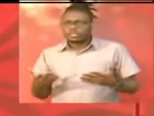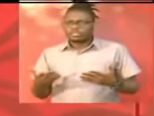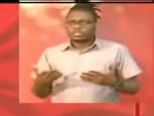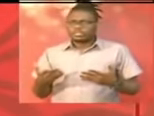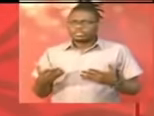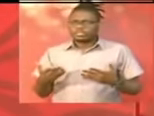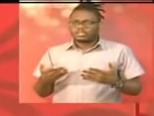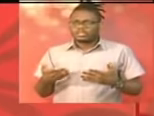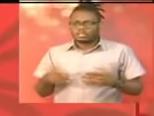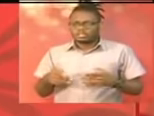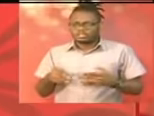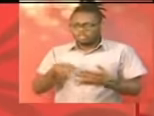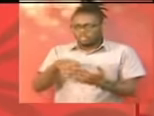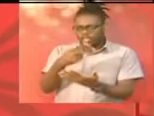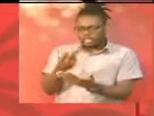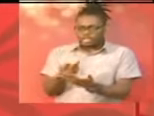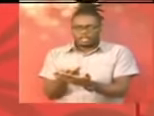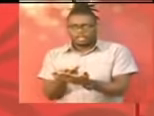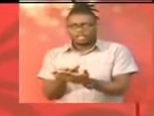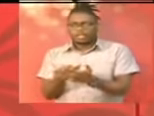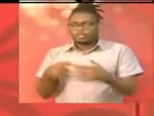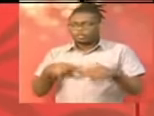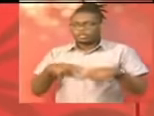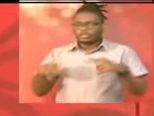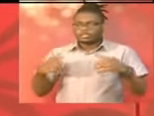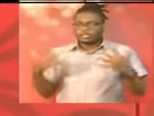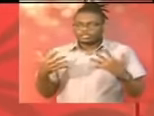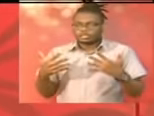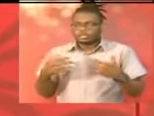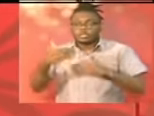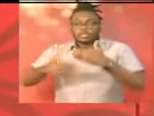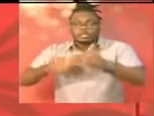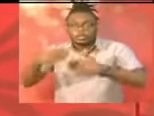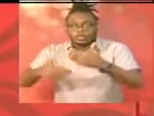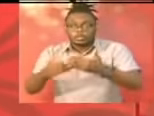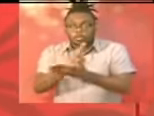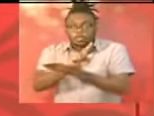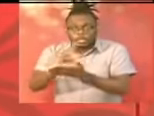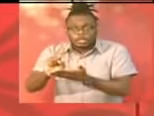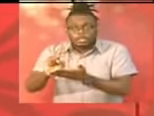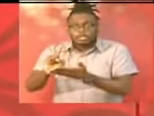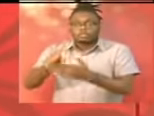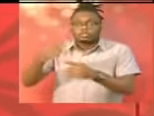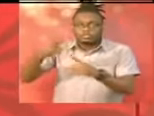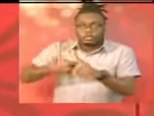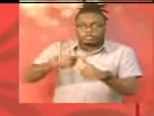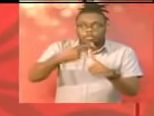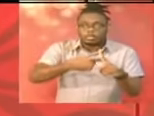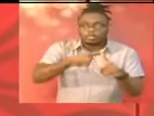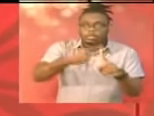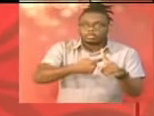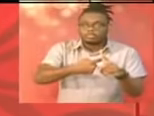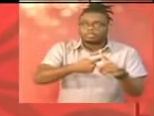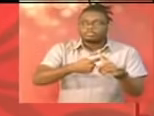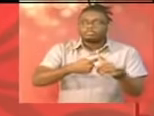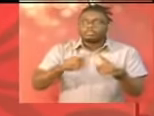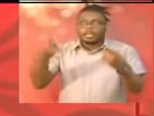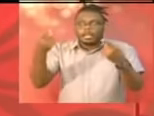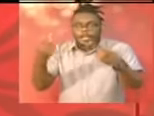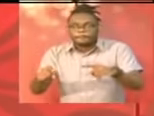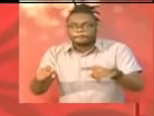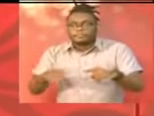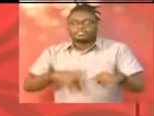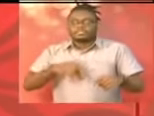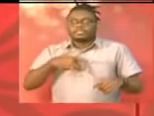me. The weeks and months that followed saw me experiencing a range of additional symptoms, including lightheadedness